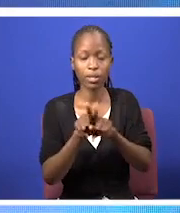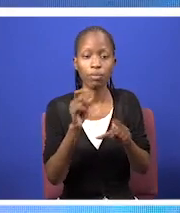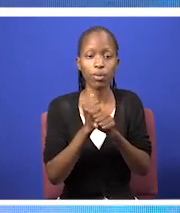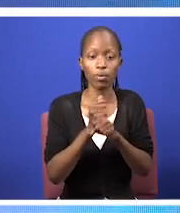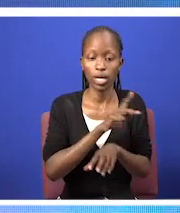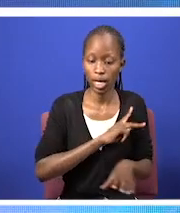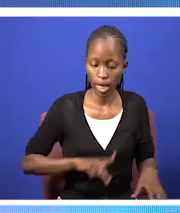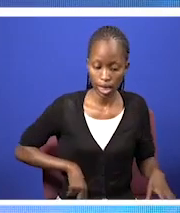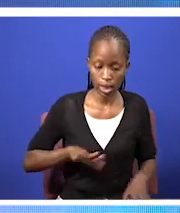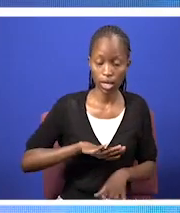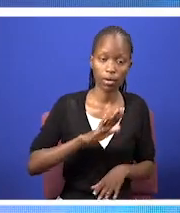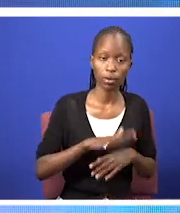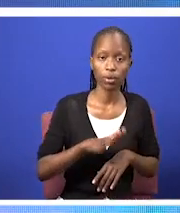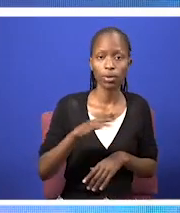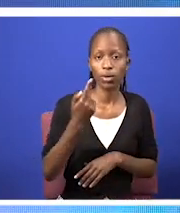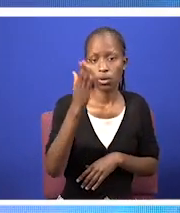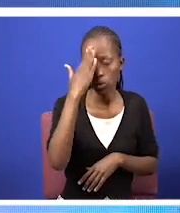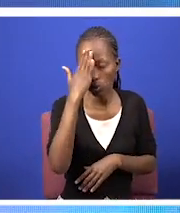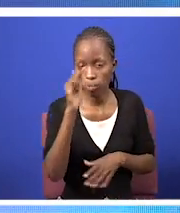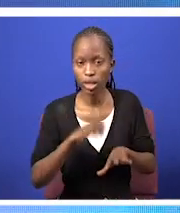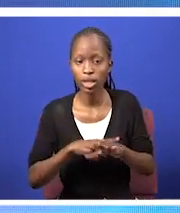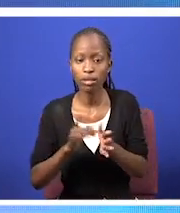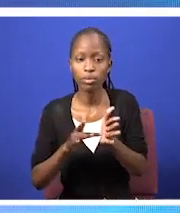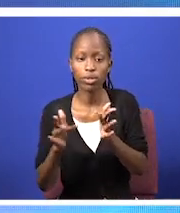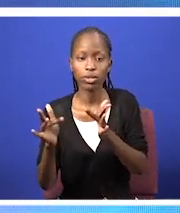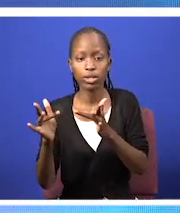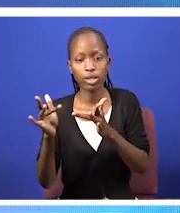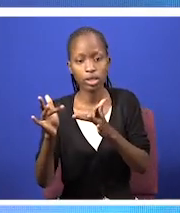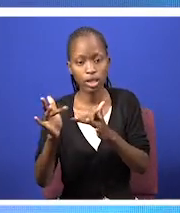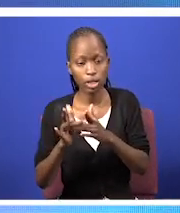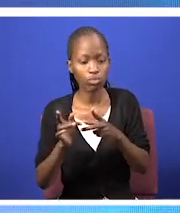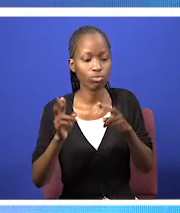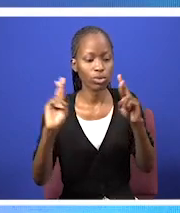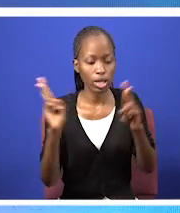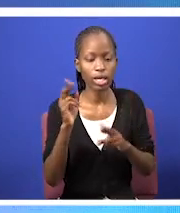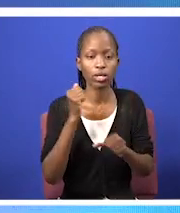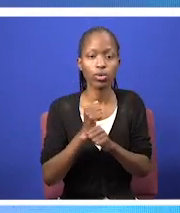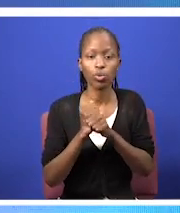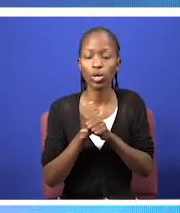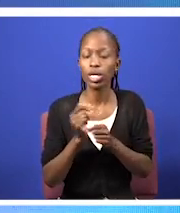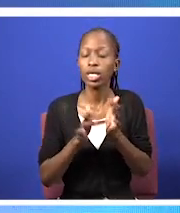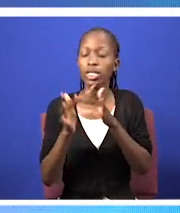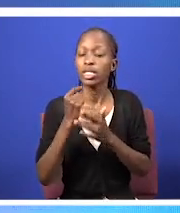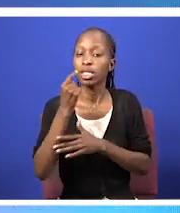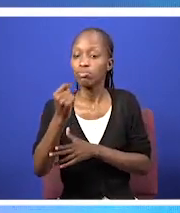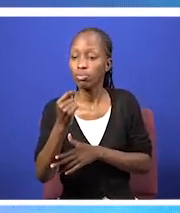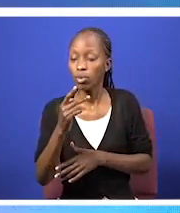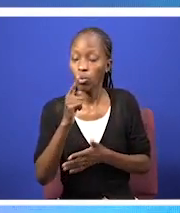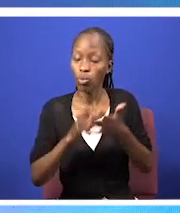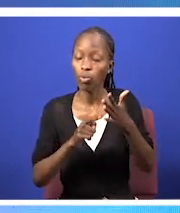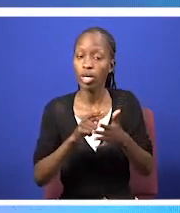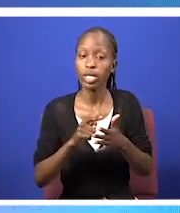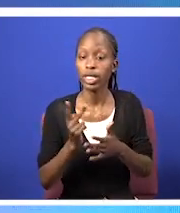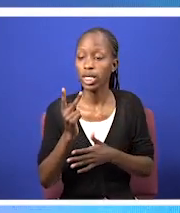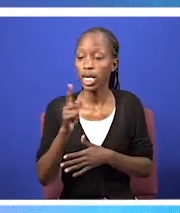kingdom or an empire. And you and I recall that when Jesus arrived on the scene, was ready to start his ministry, he said, "Behold, the